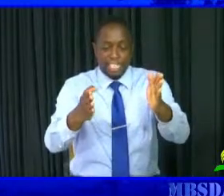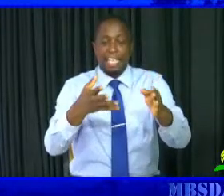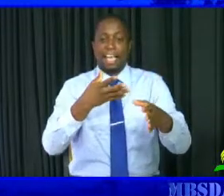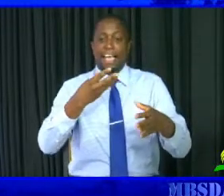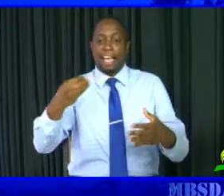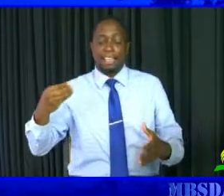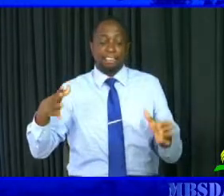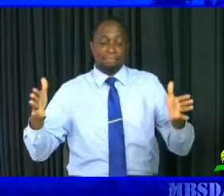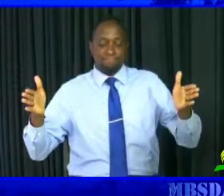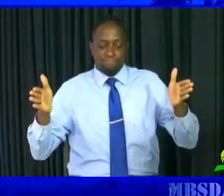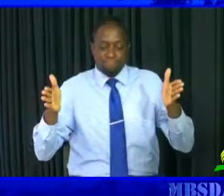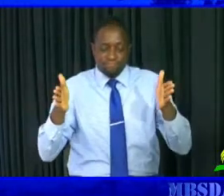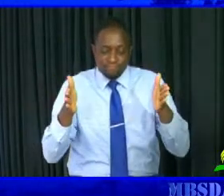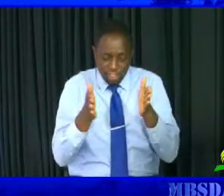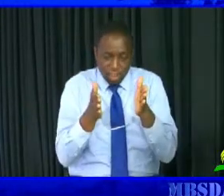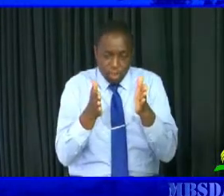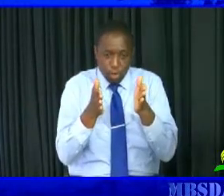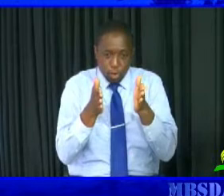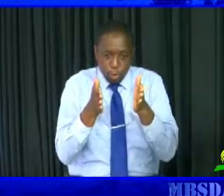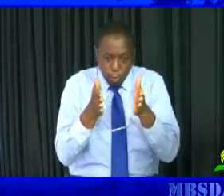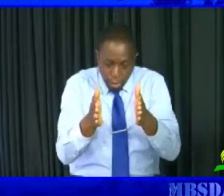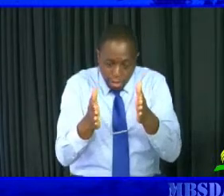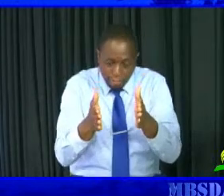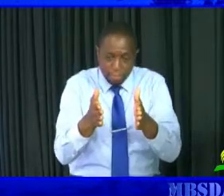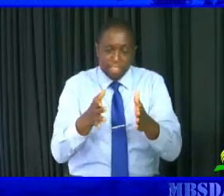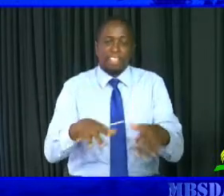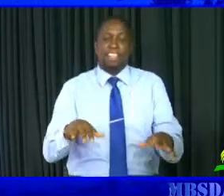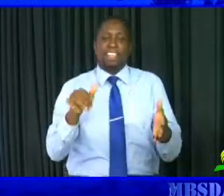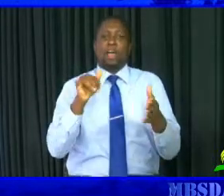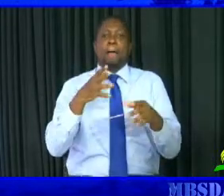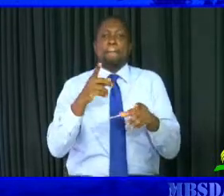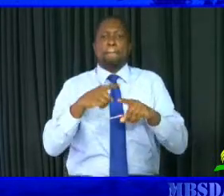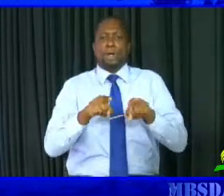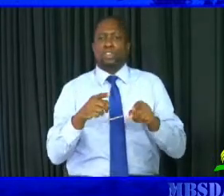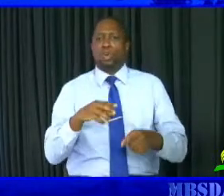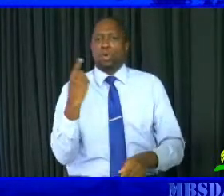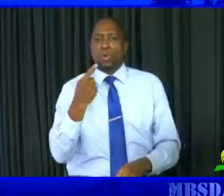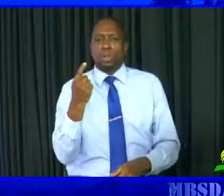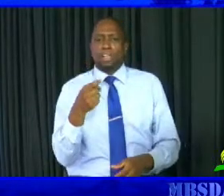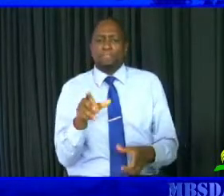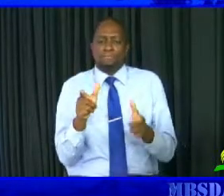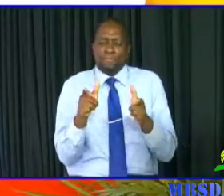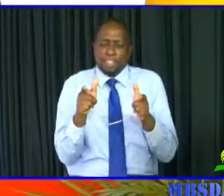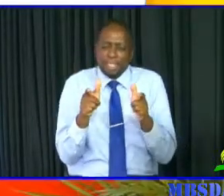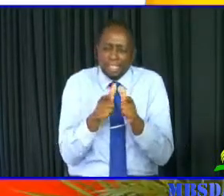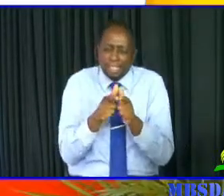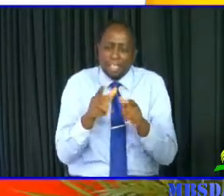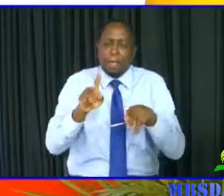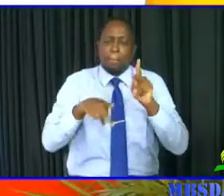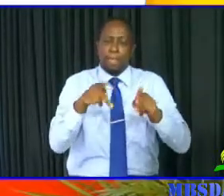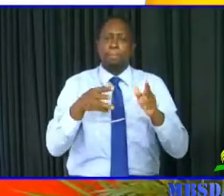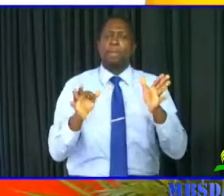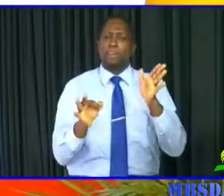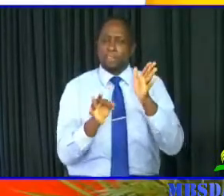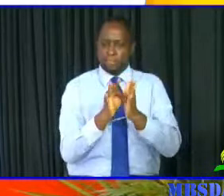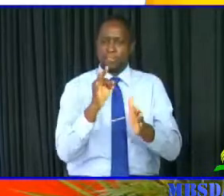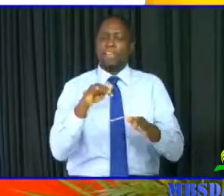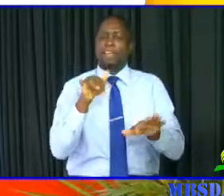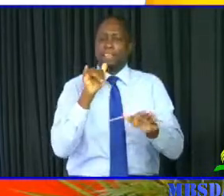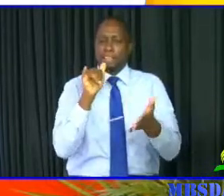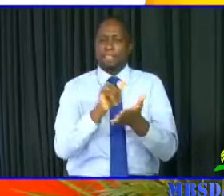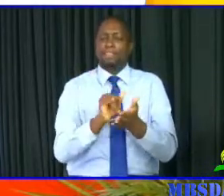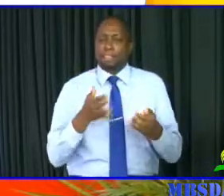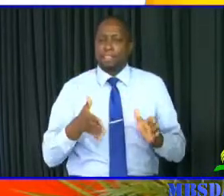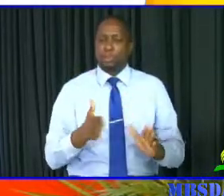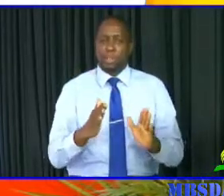leadeth unto life, and few there be that find it." Jump over now to St. Luke chapter 13,